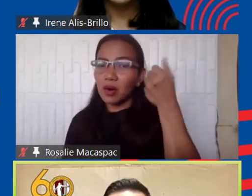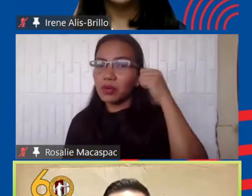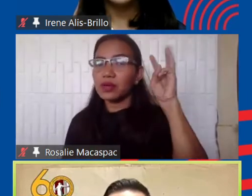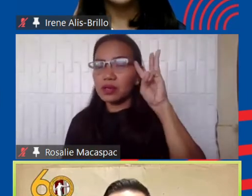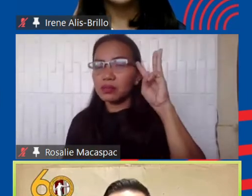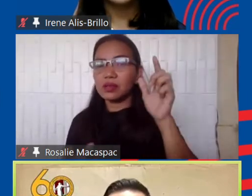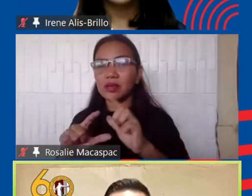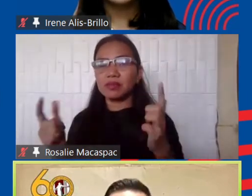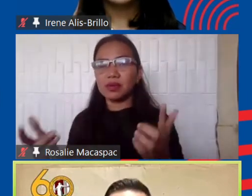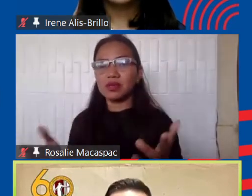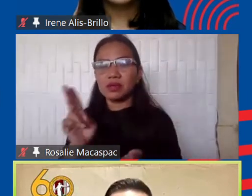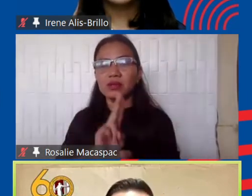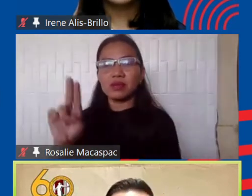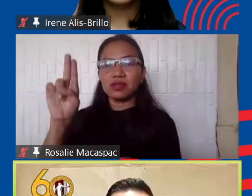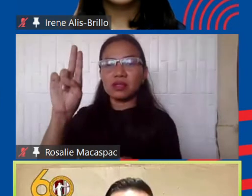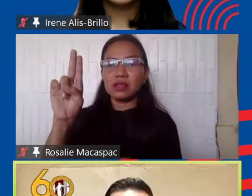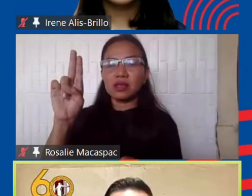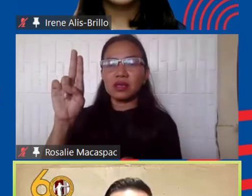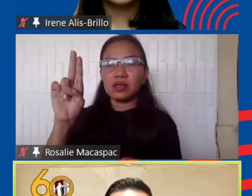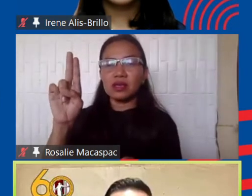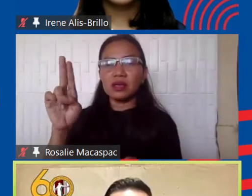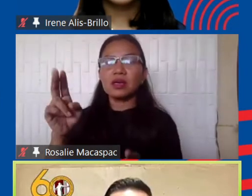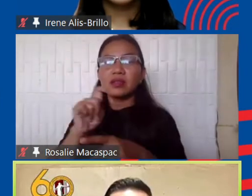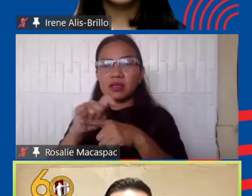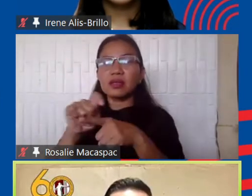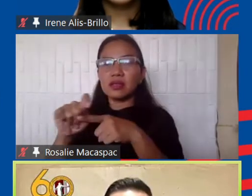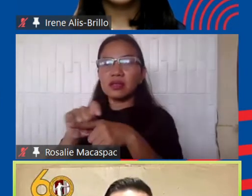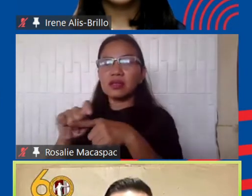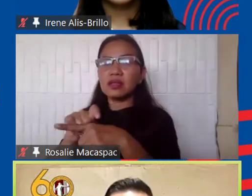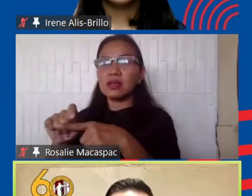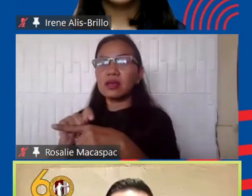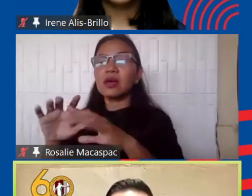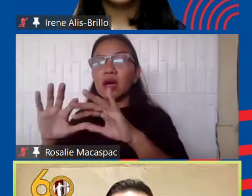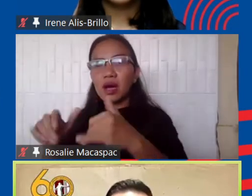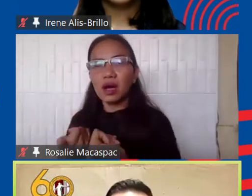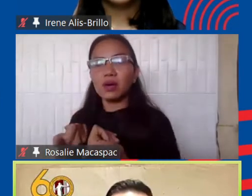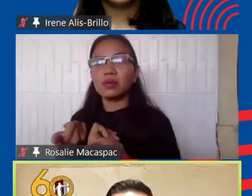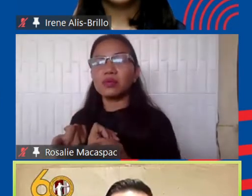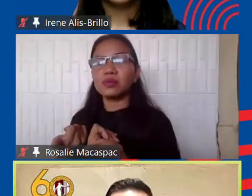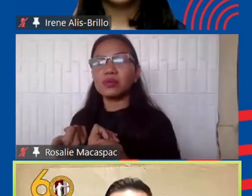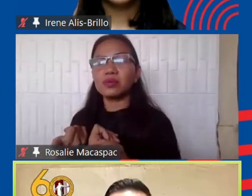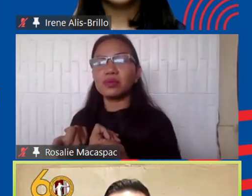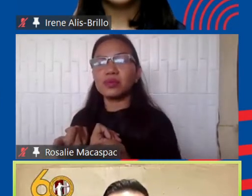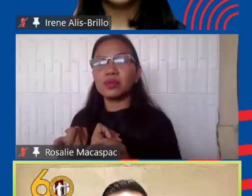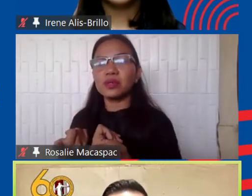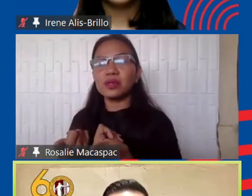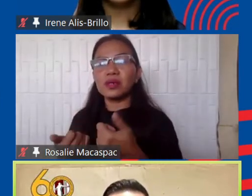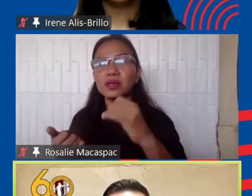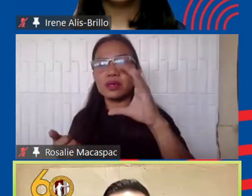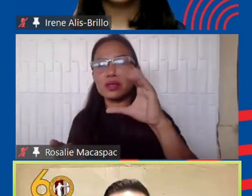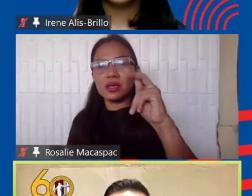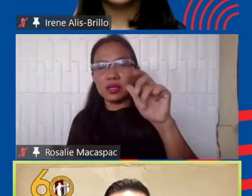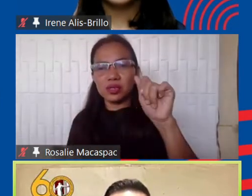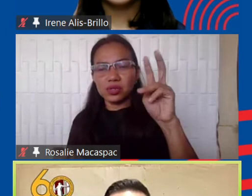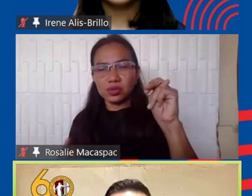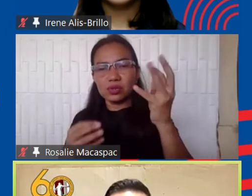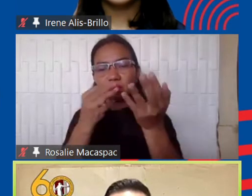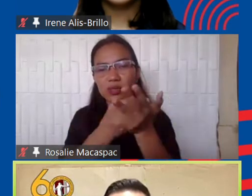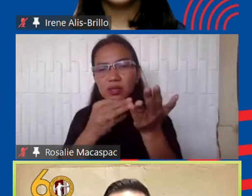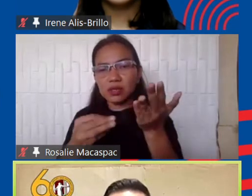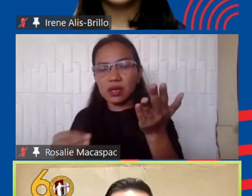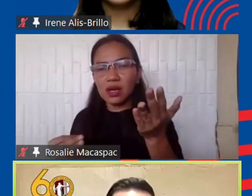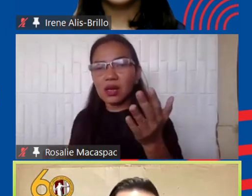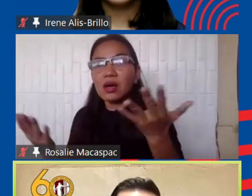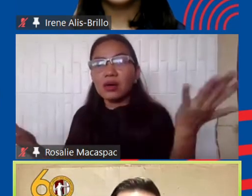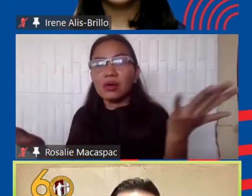university librarians. So they have trainings on how to properly cite materials and where to